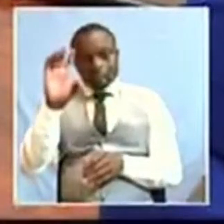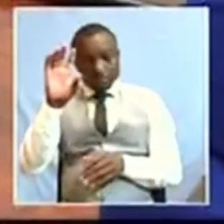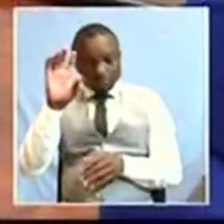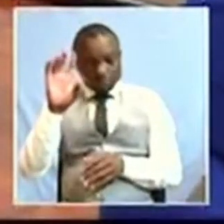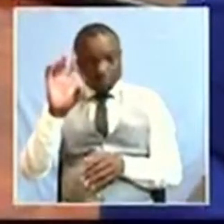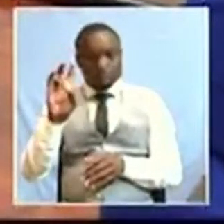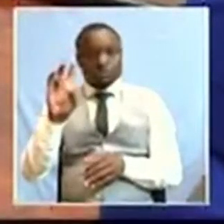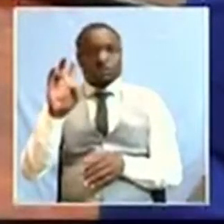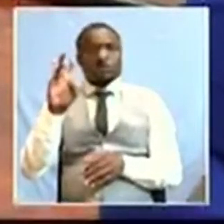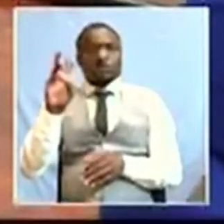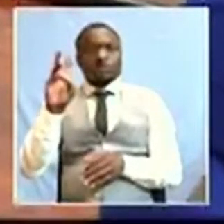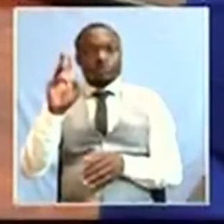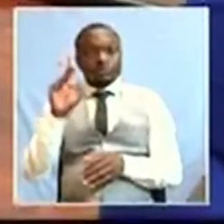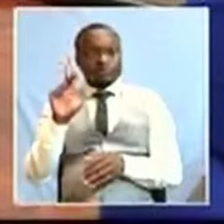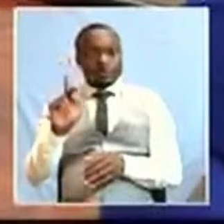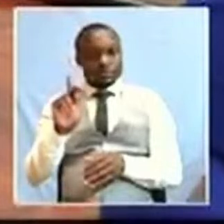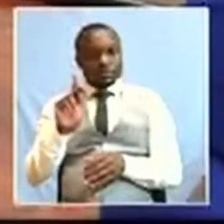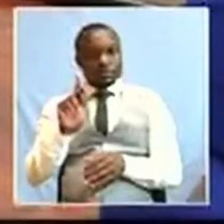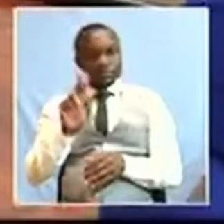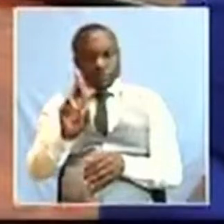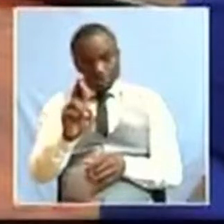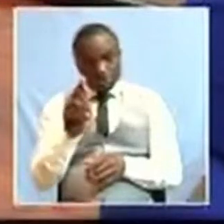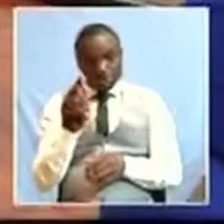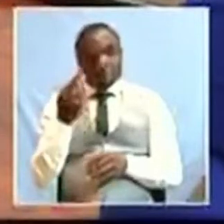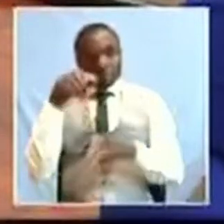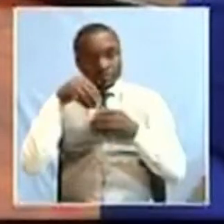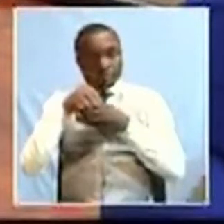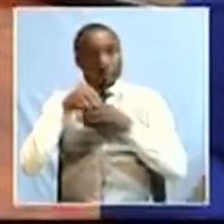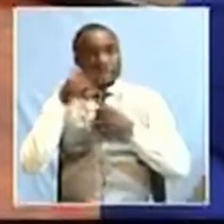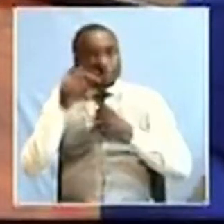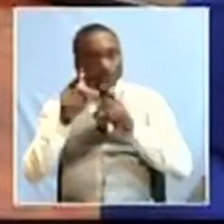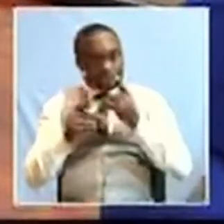537,276 kwacha was recovered in the process.